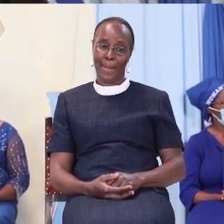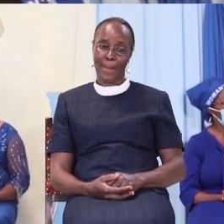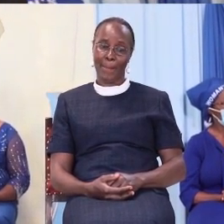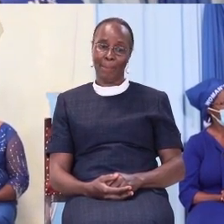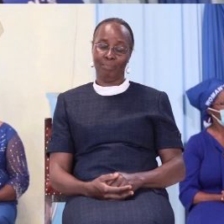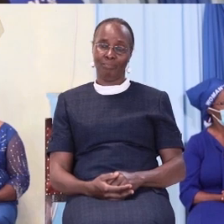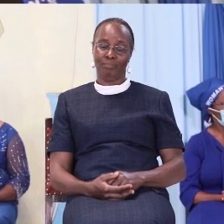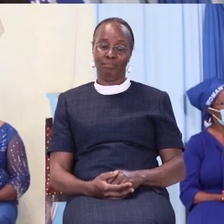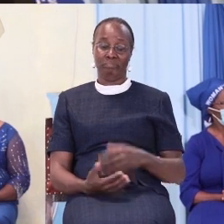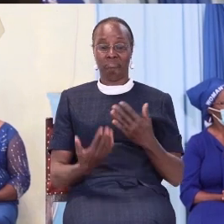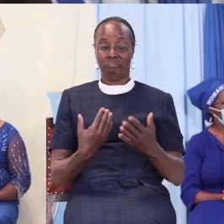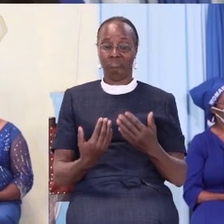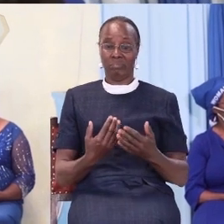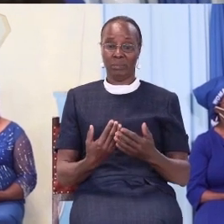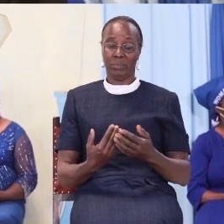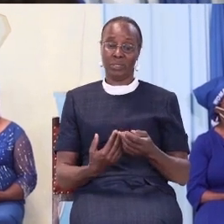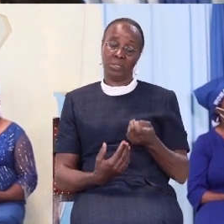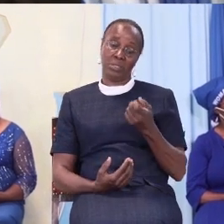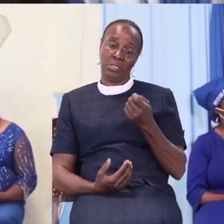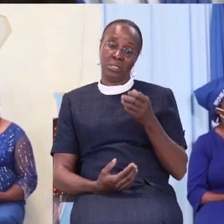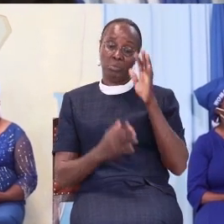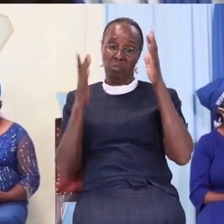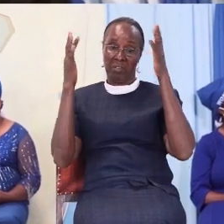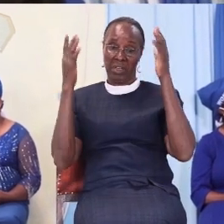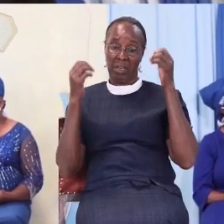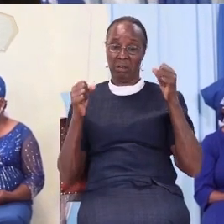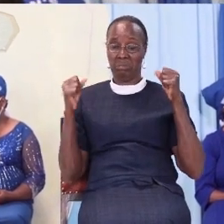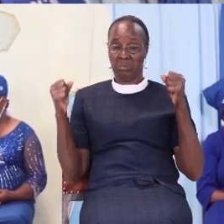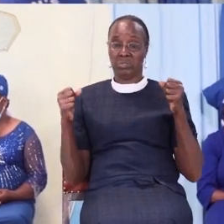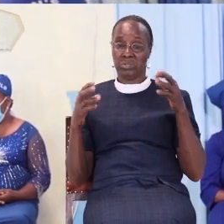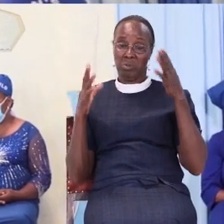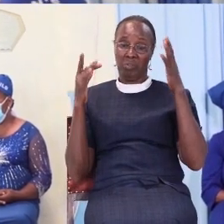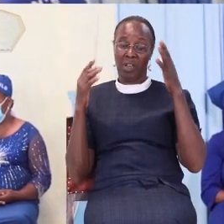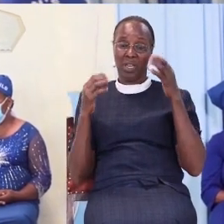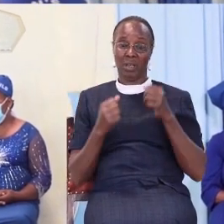defouling fire. This is the Lord, you are God.